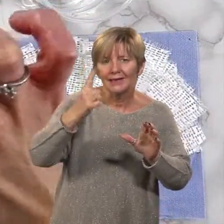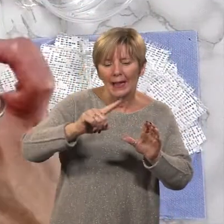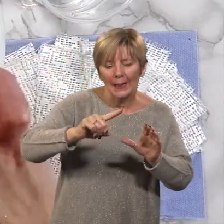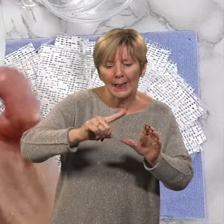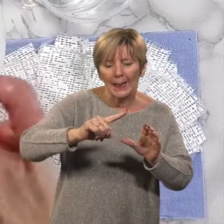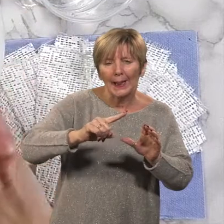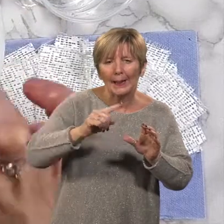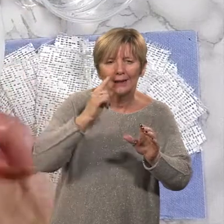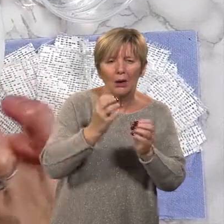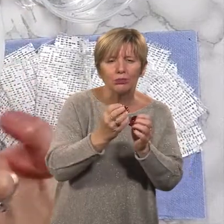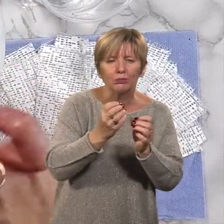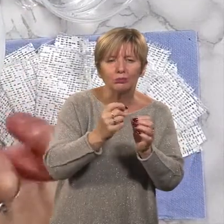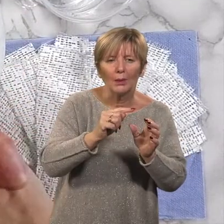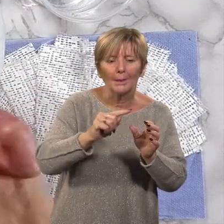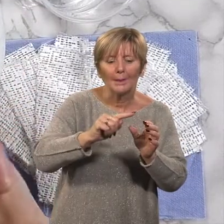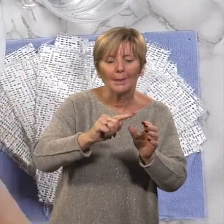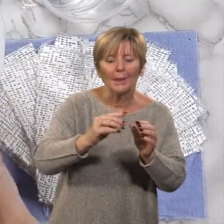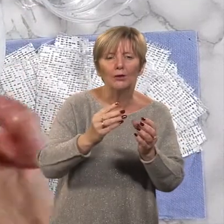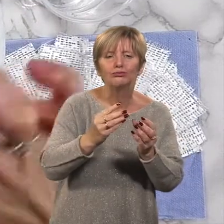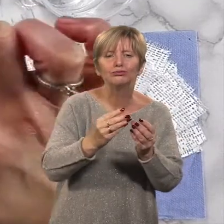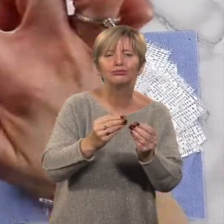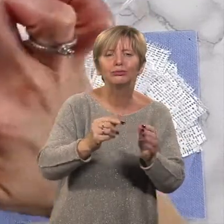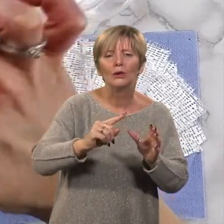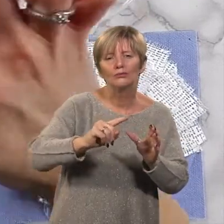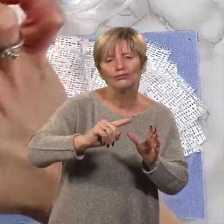your finger until all the little holes have gone.